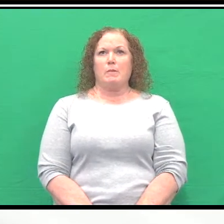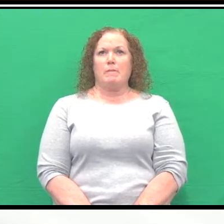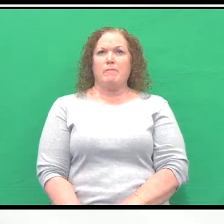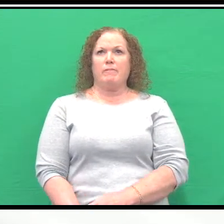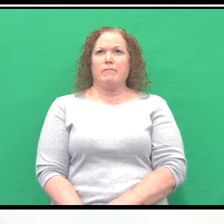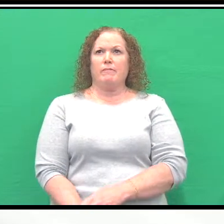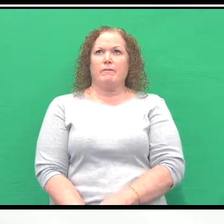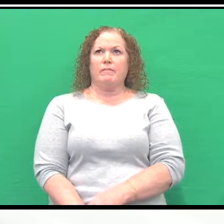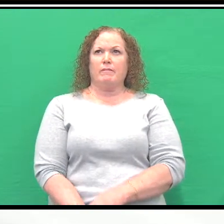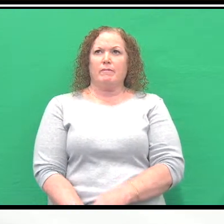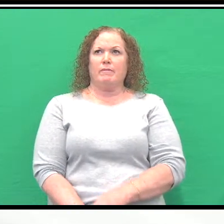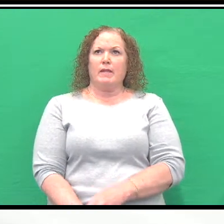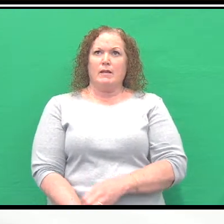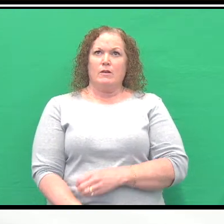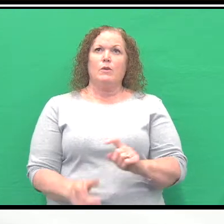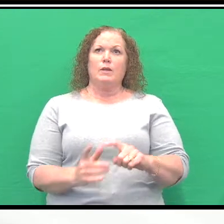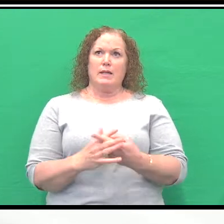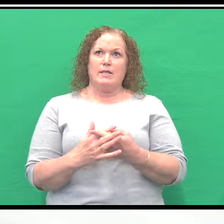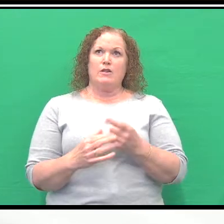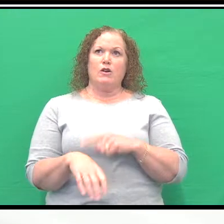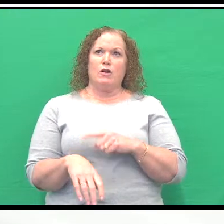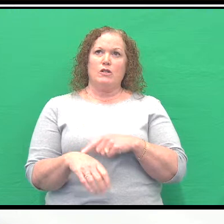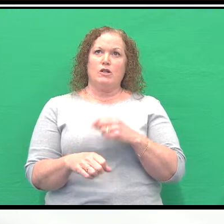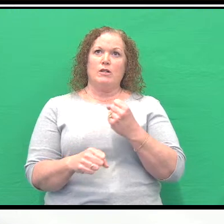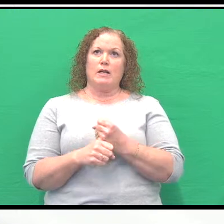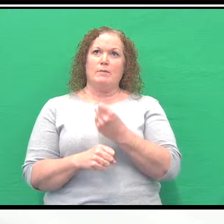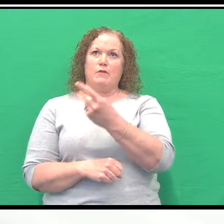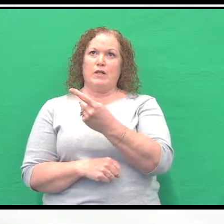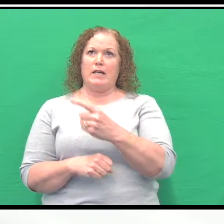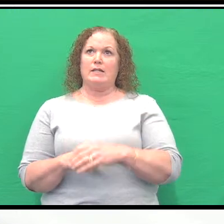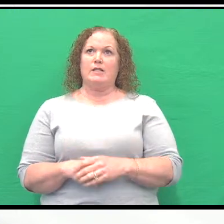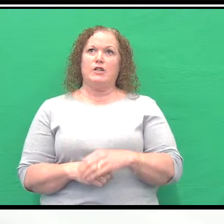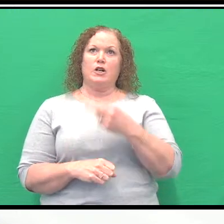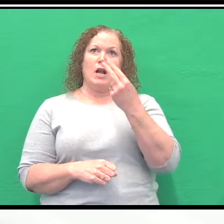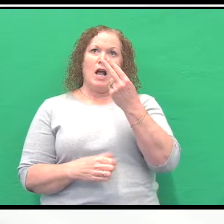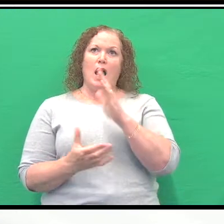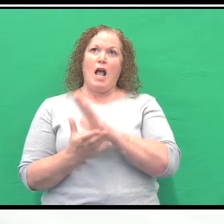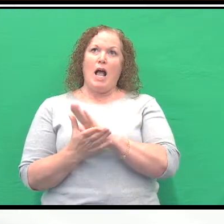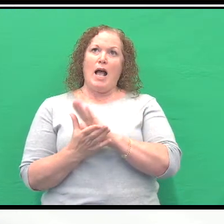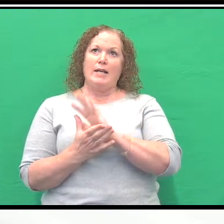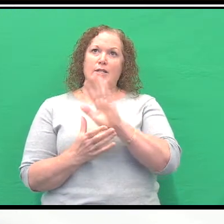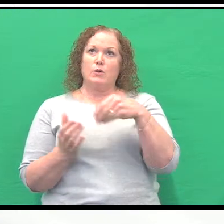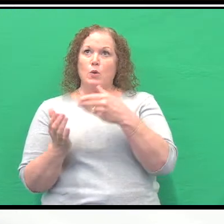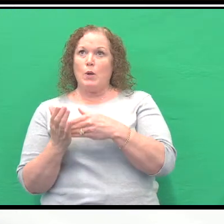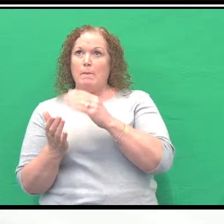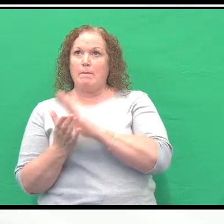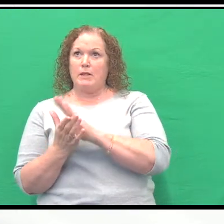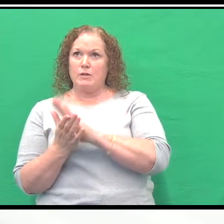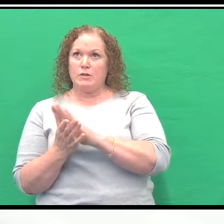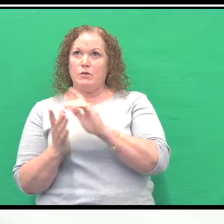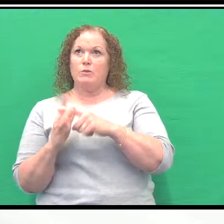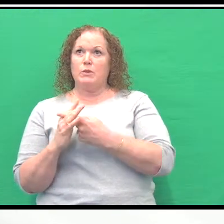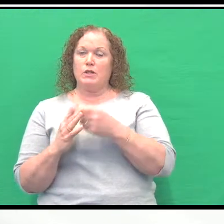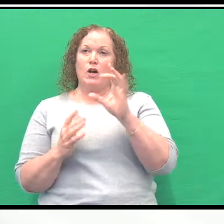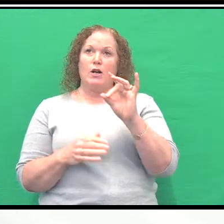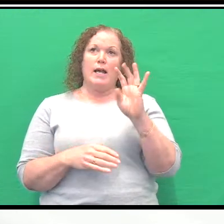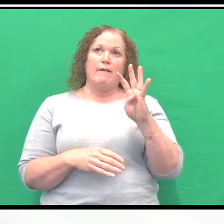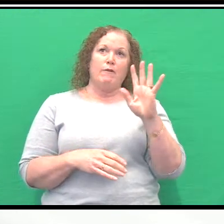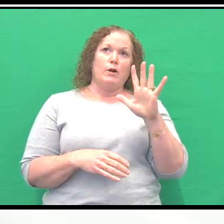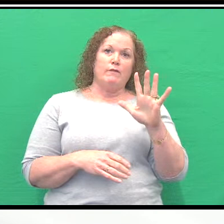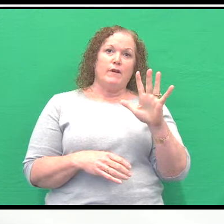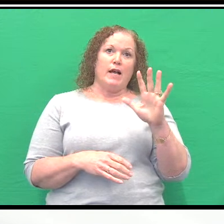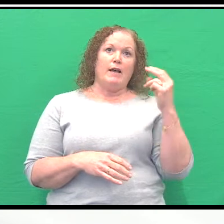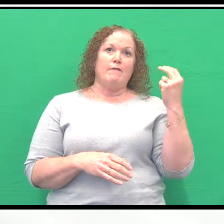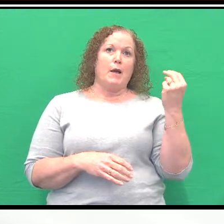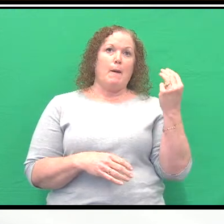So these are our start times for next year. High school and middle school will begin at 8:45, Monday, Tuesday, Thursday, and